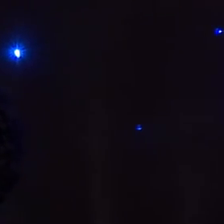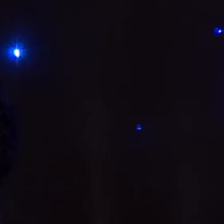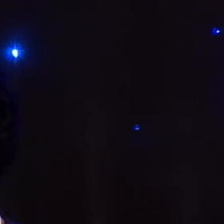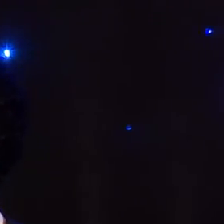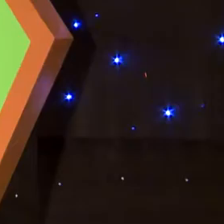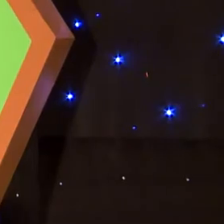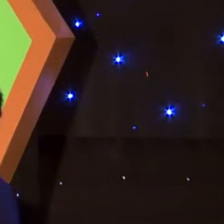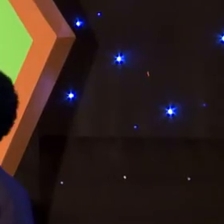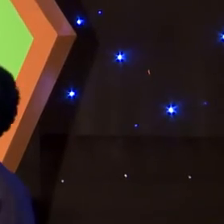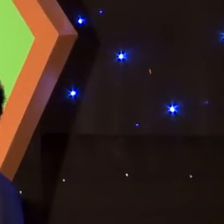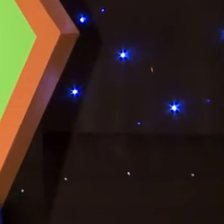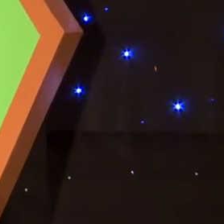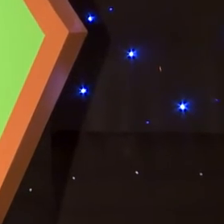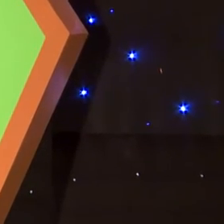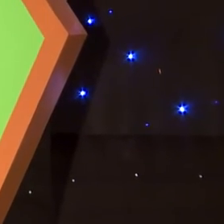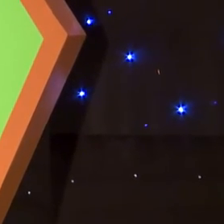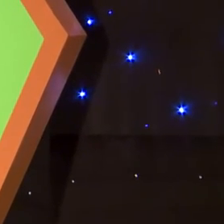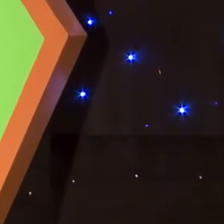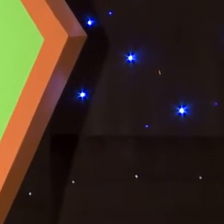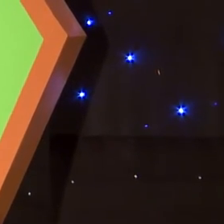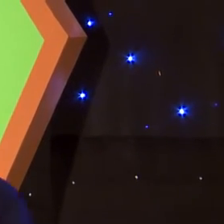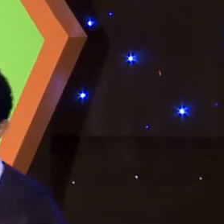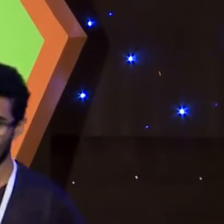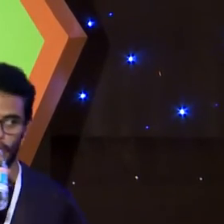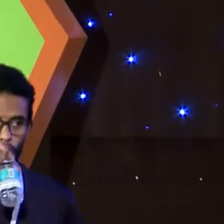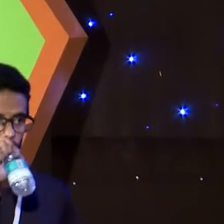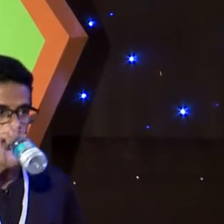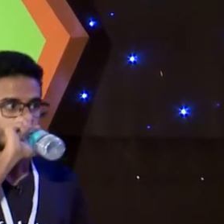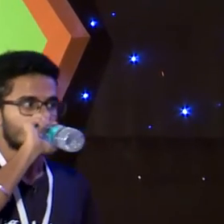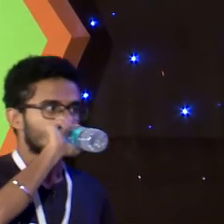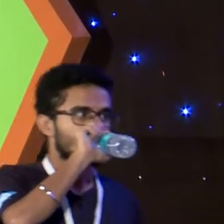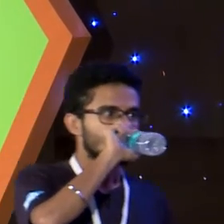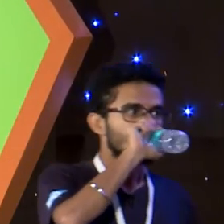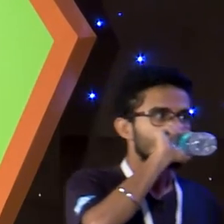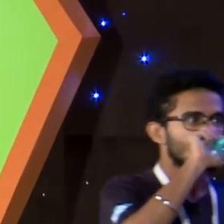Can definitely turn technology into